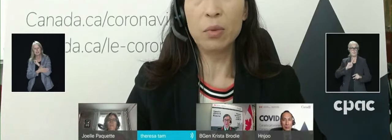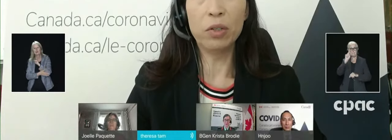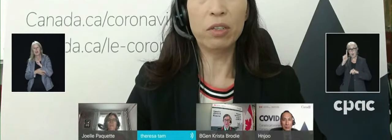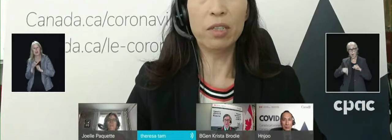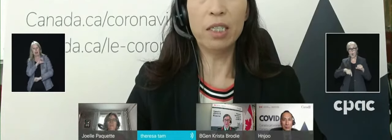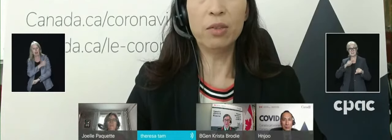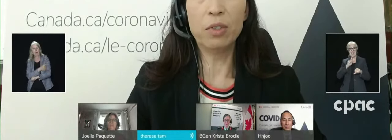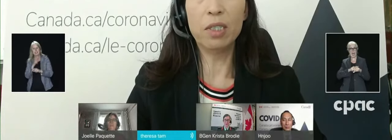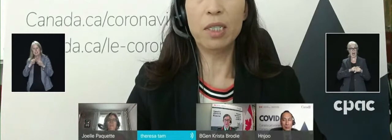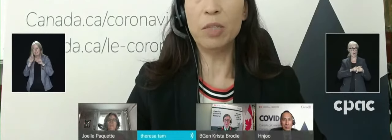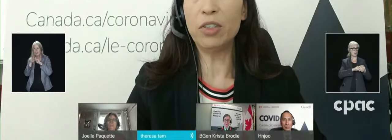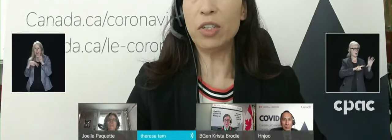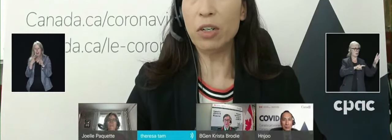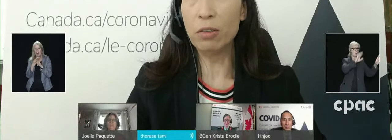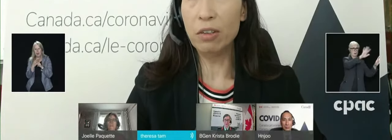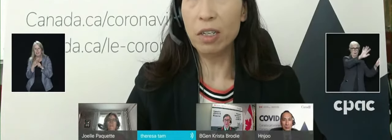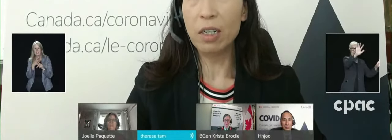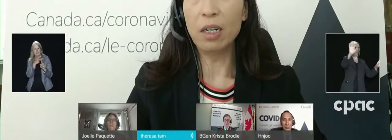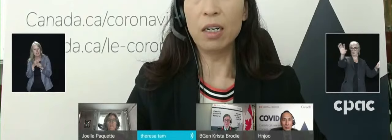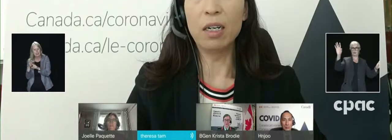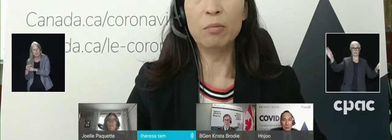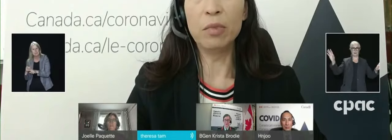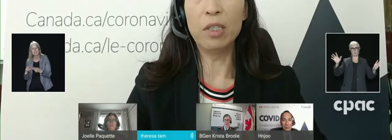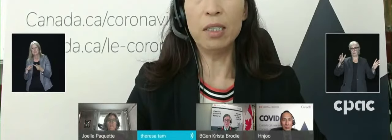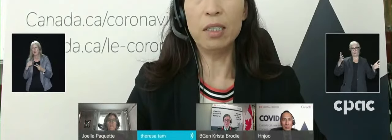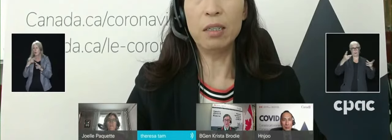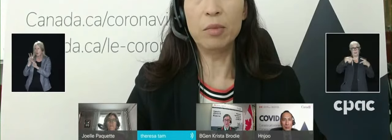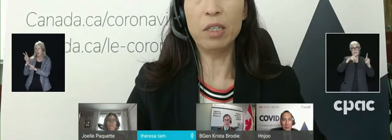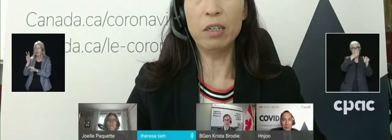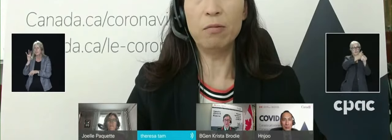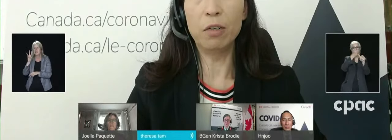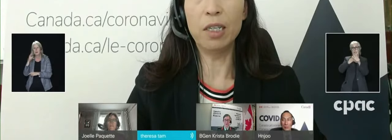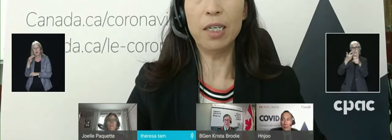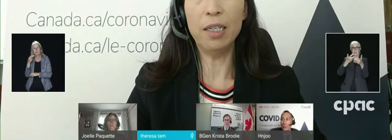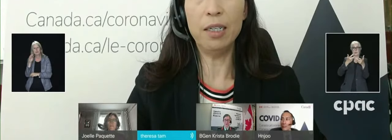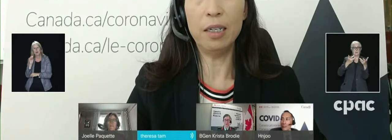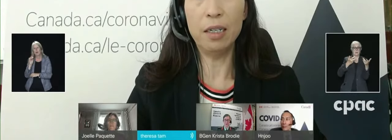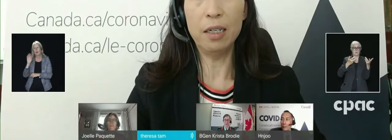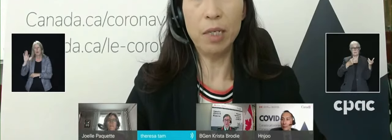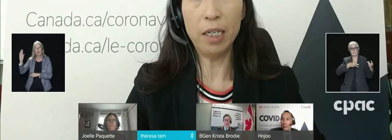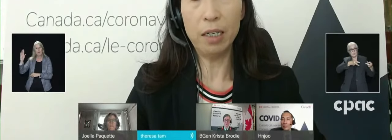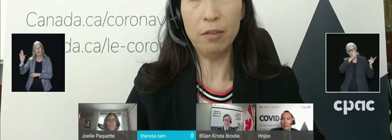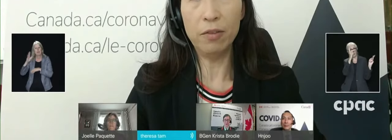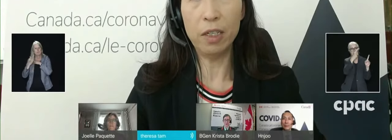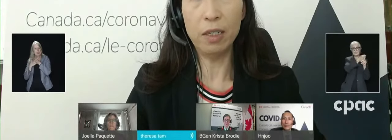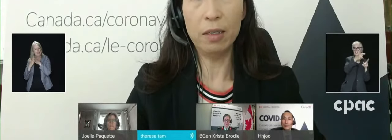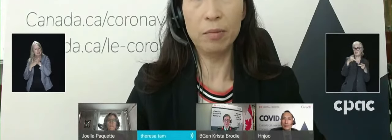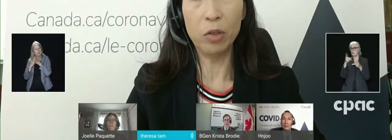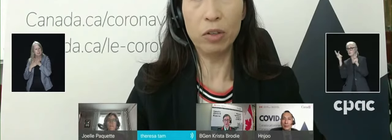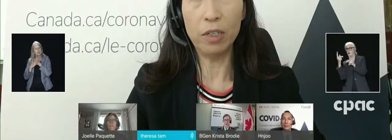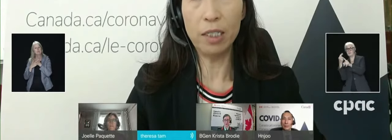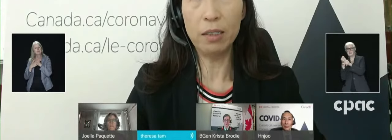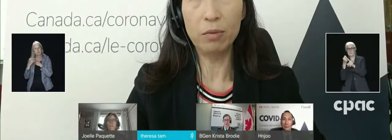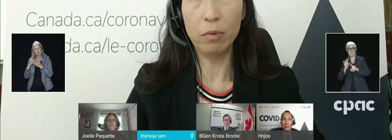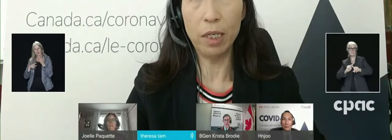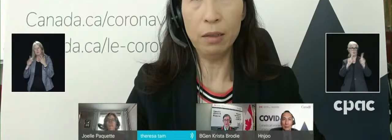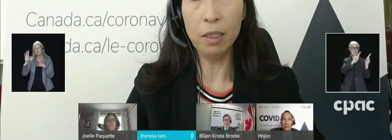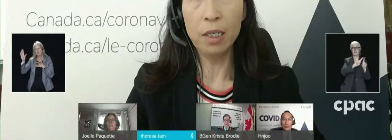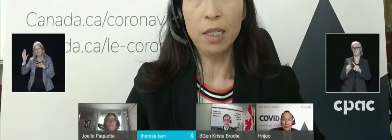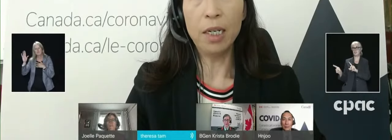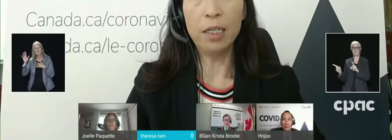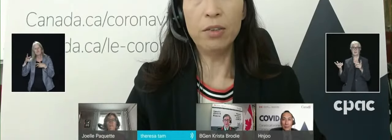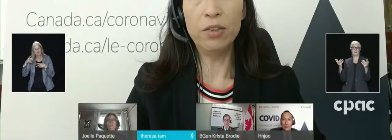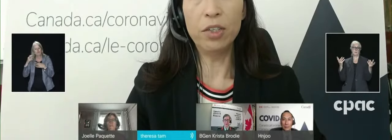We're also looking towards the WHO in terms of what they have authorized as